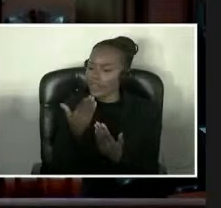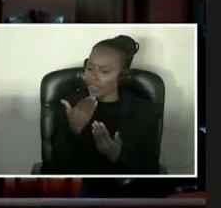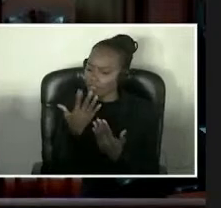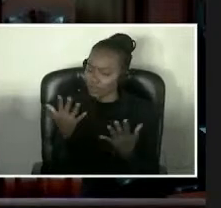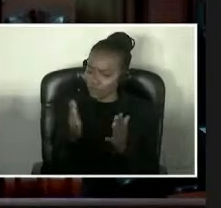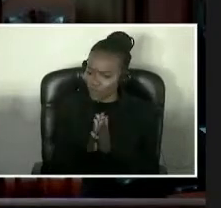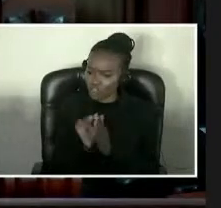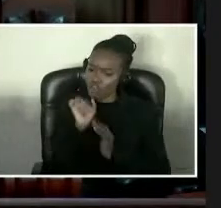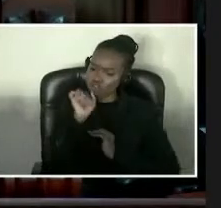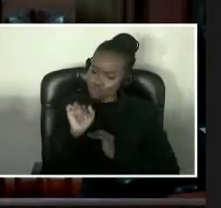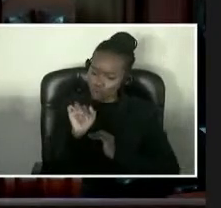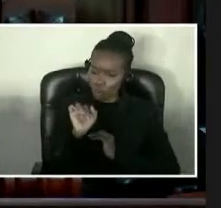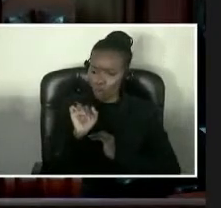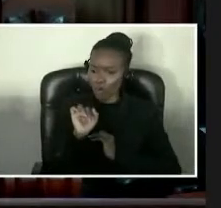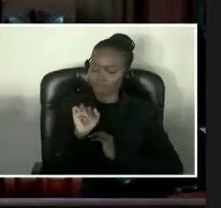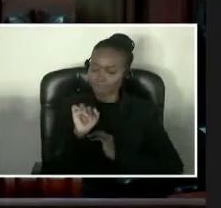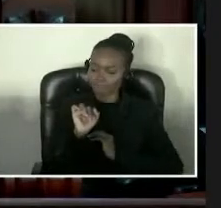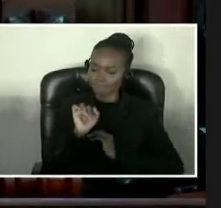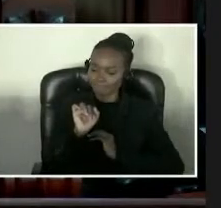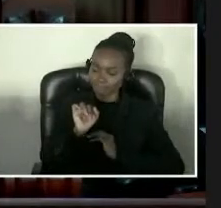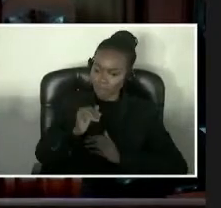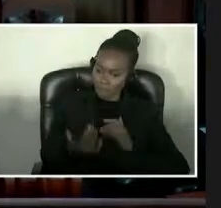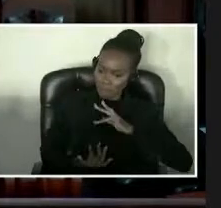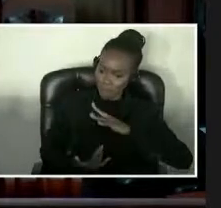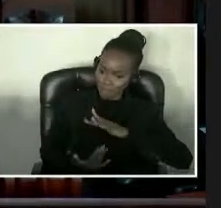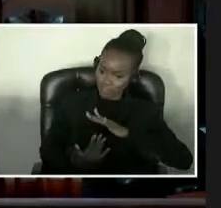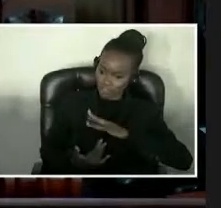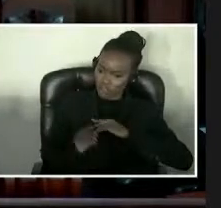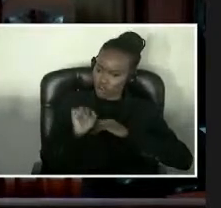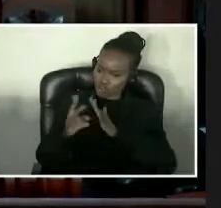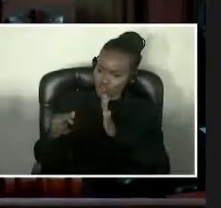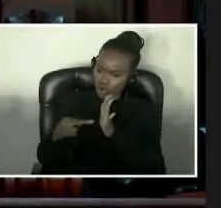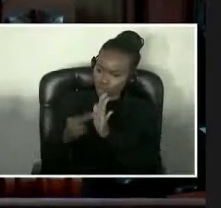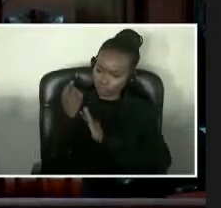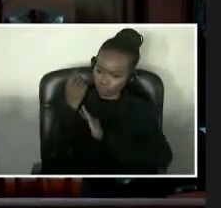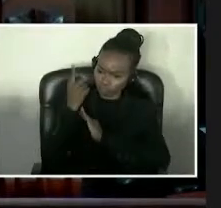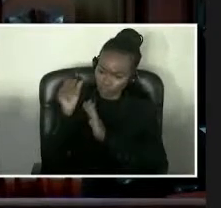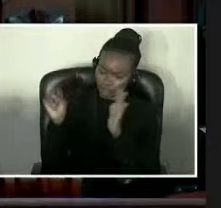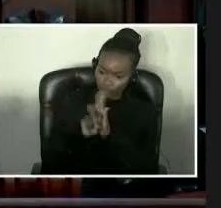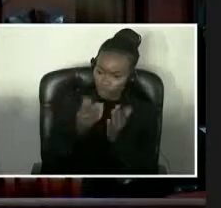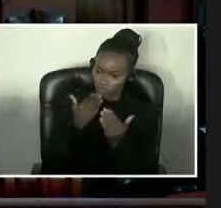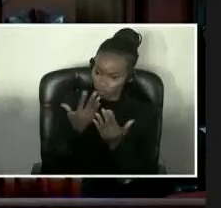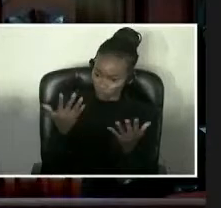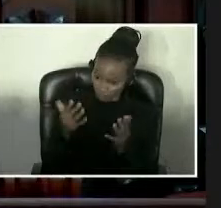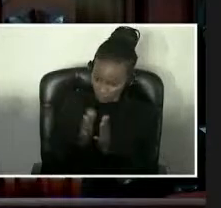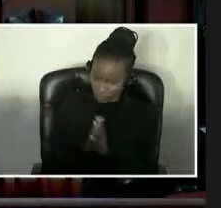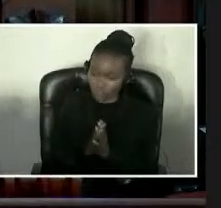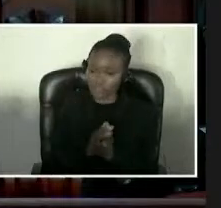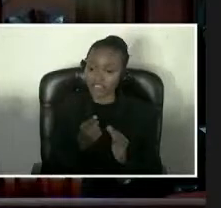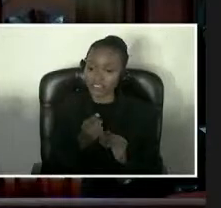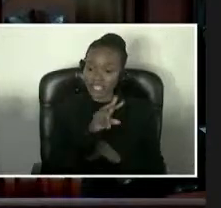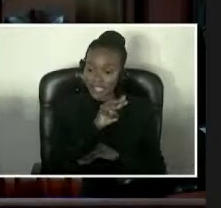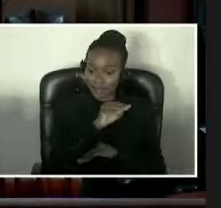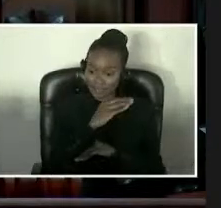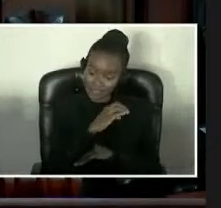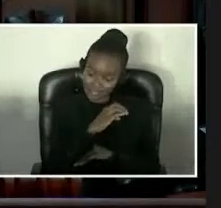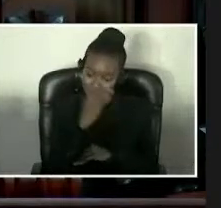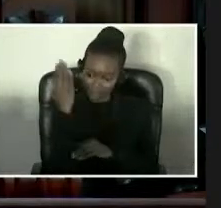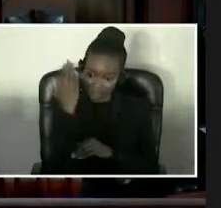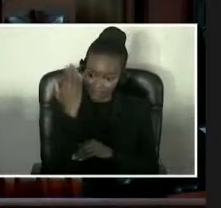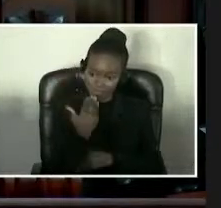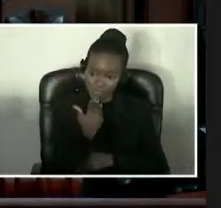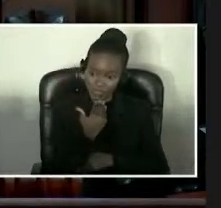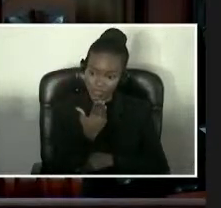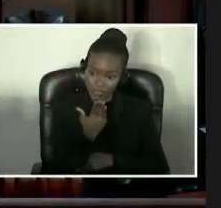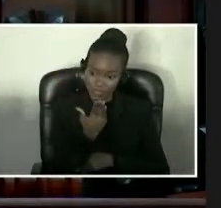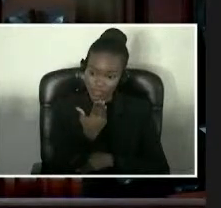understanding of the rules let us create everyone in particular the embassy was just presented and that has been taken already by